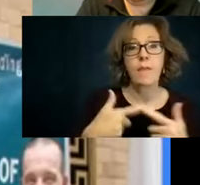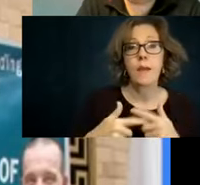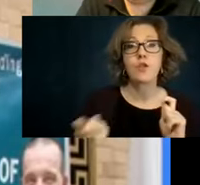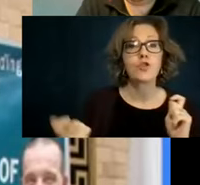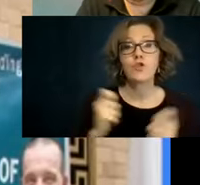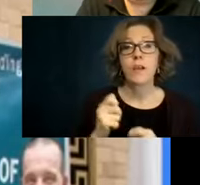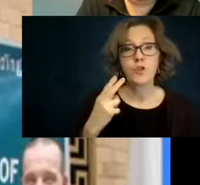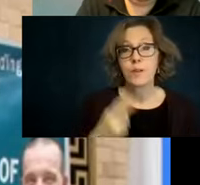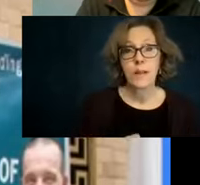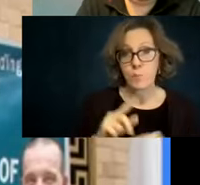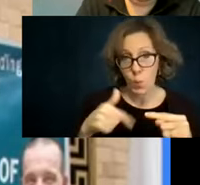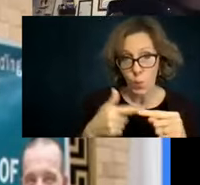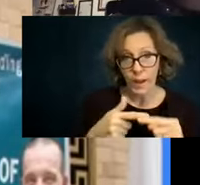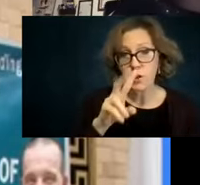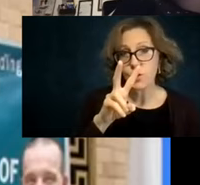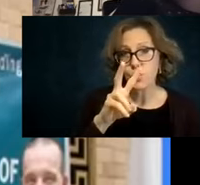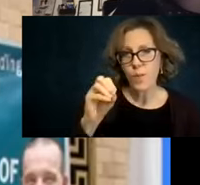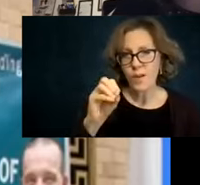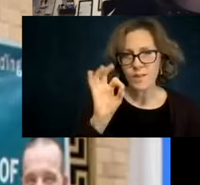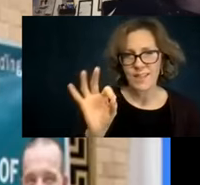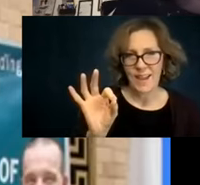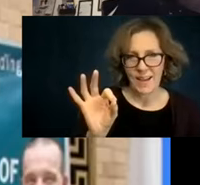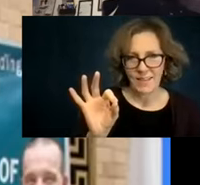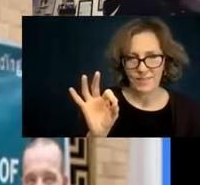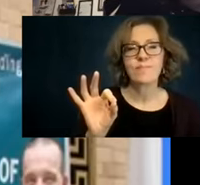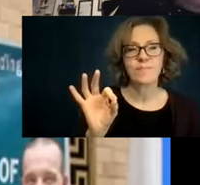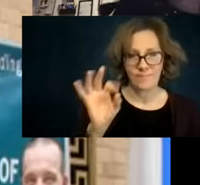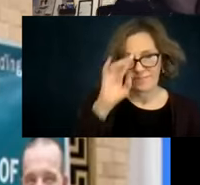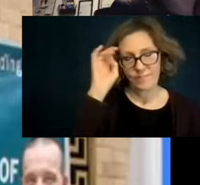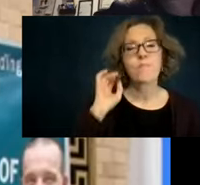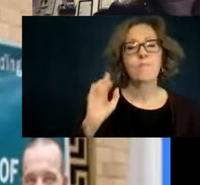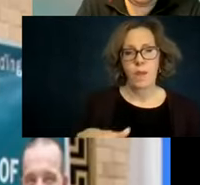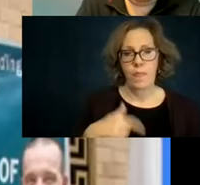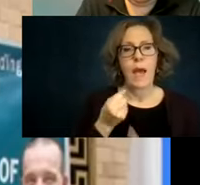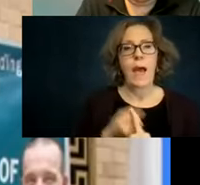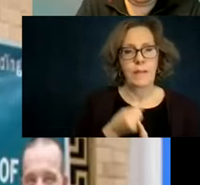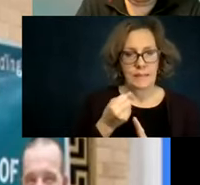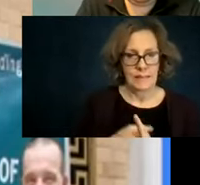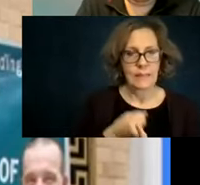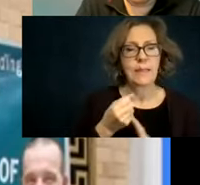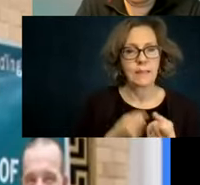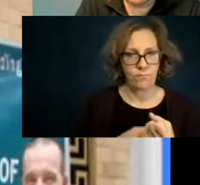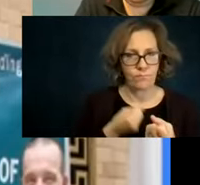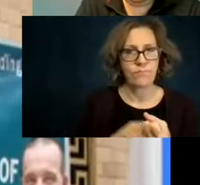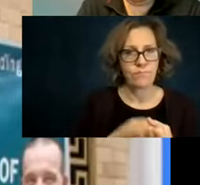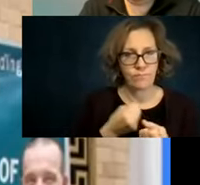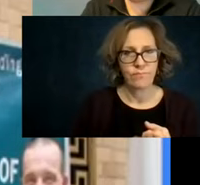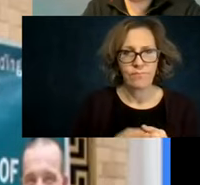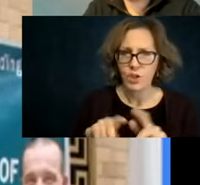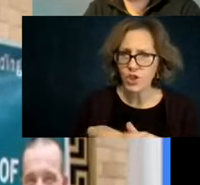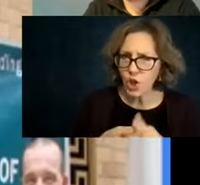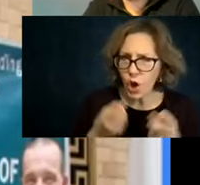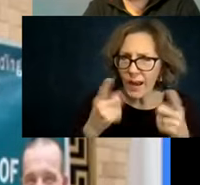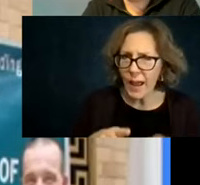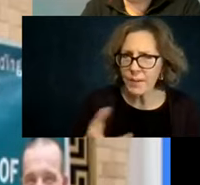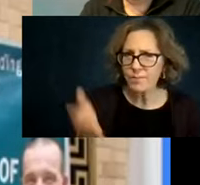in 2009. And there was advocacy for the change that was happening, it sounds like, as far back as